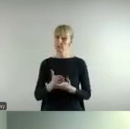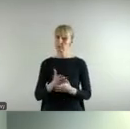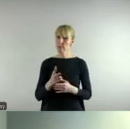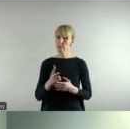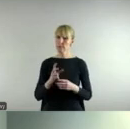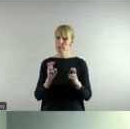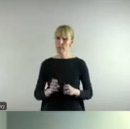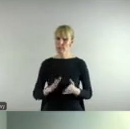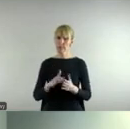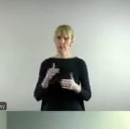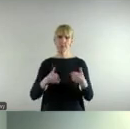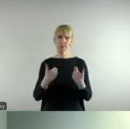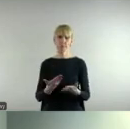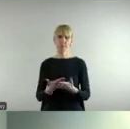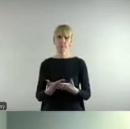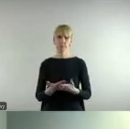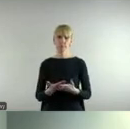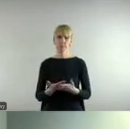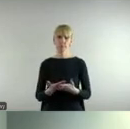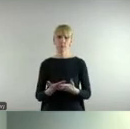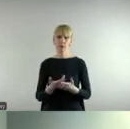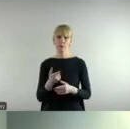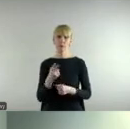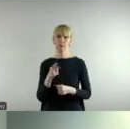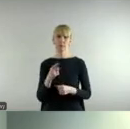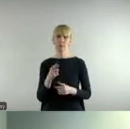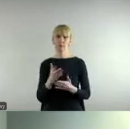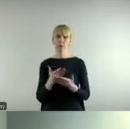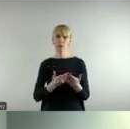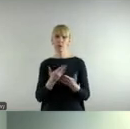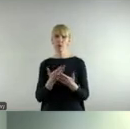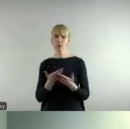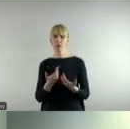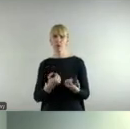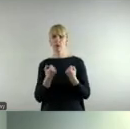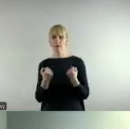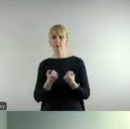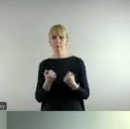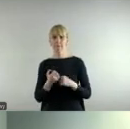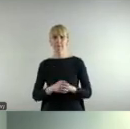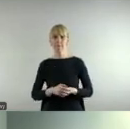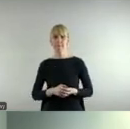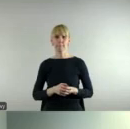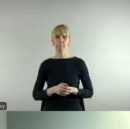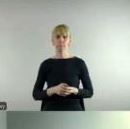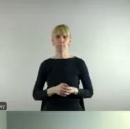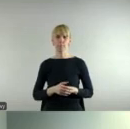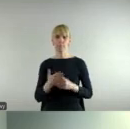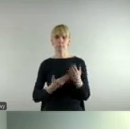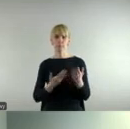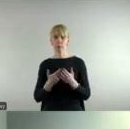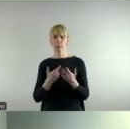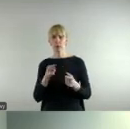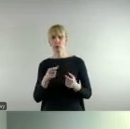on literature from disaster response in other countries and learnings from major events, especially like the